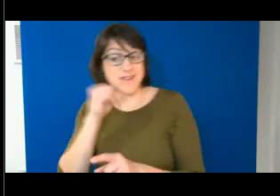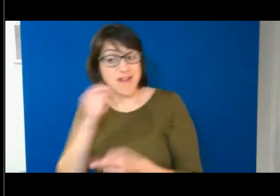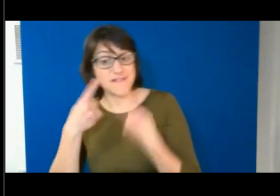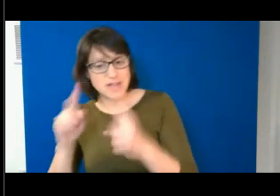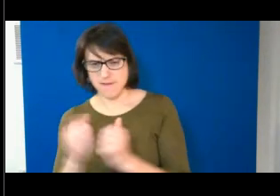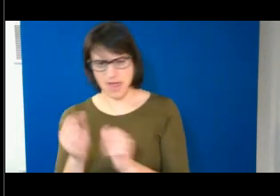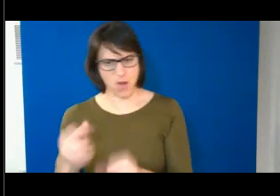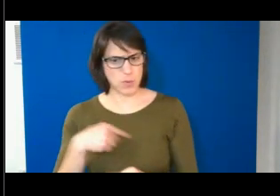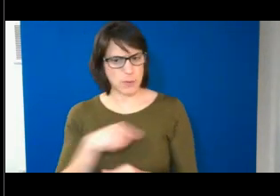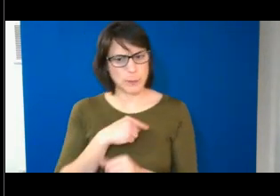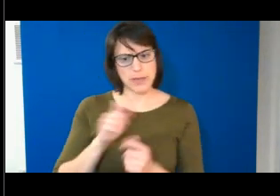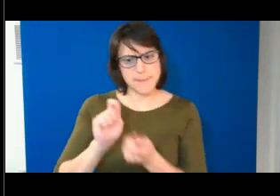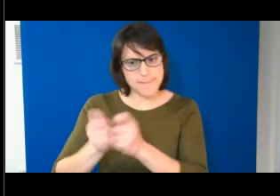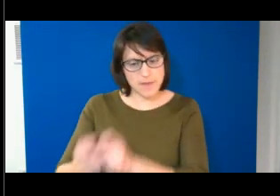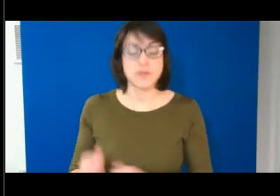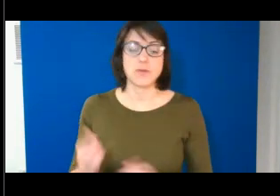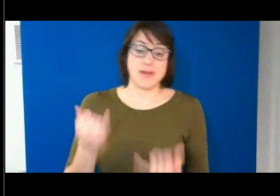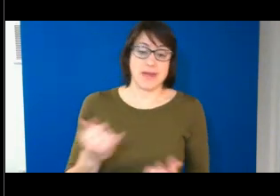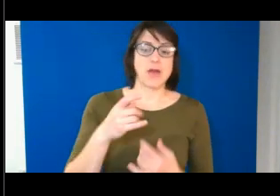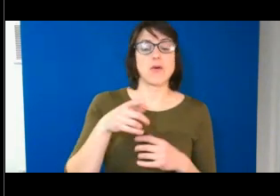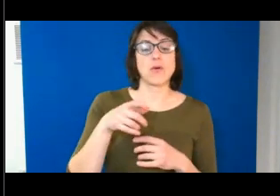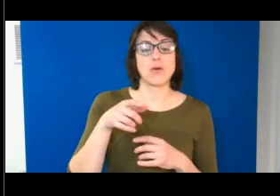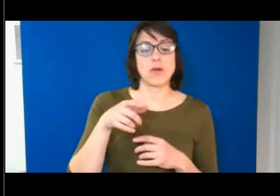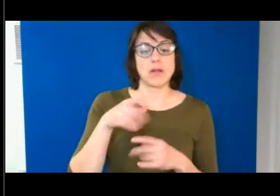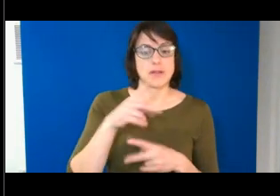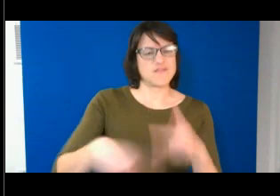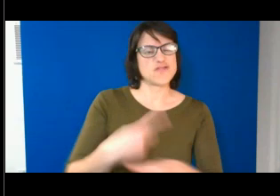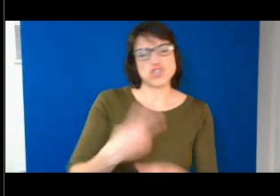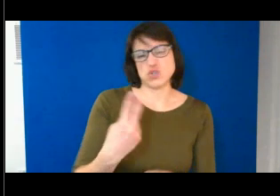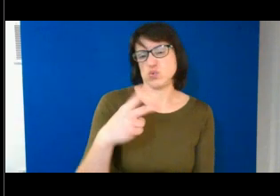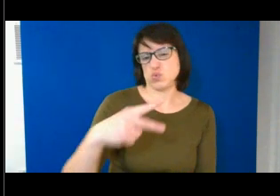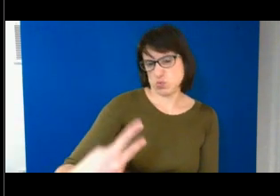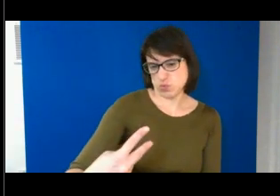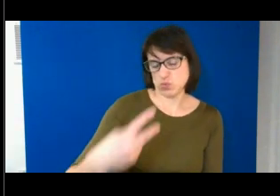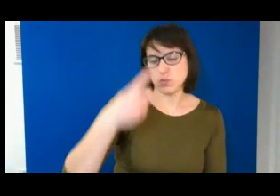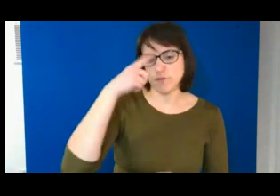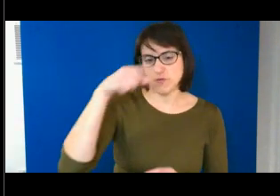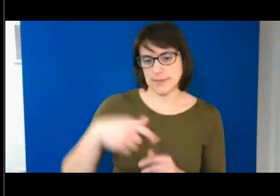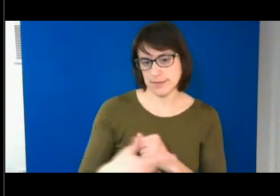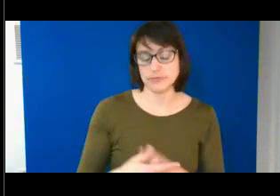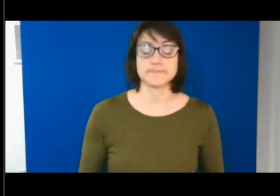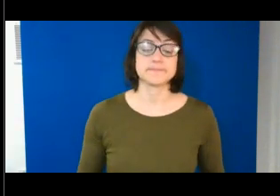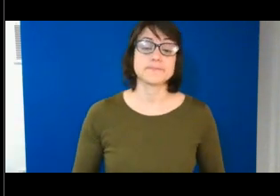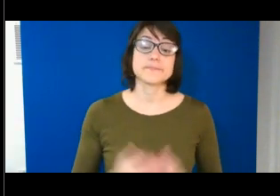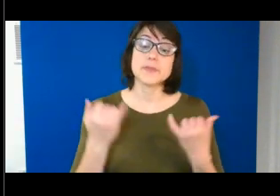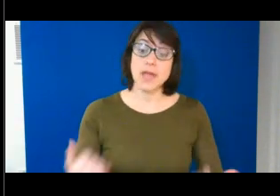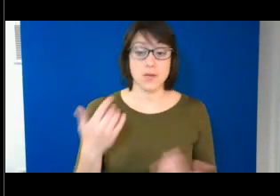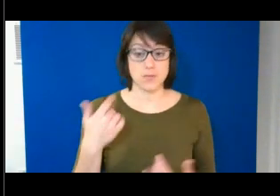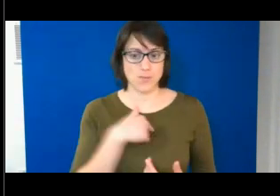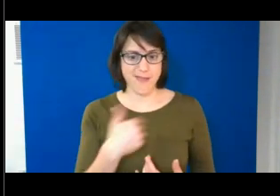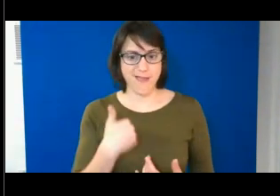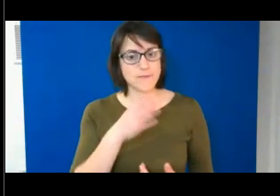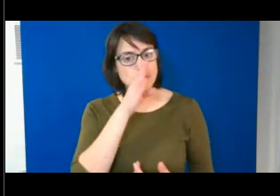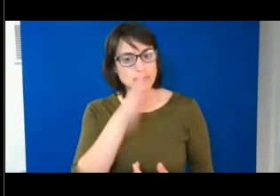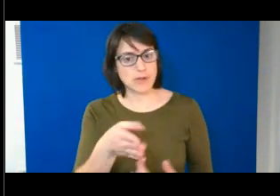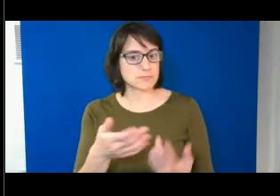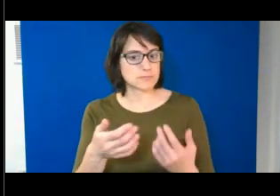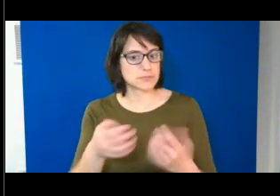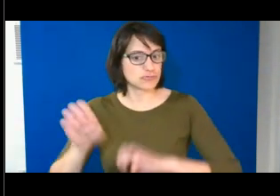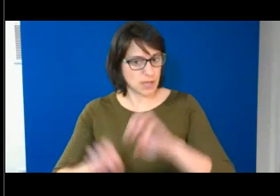is version 2 of the technology, and so because we're able to have that direct trials, the trials are not